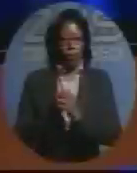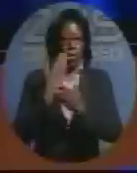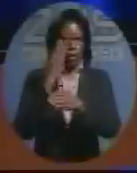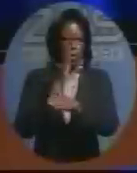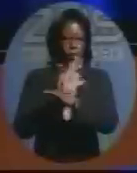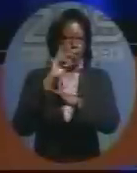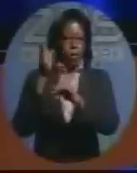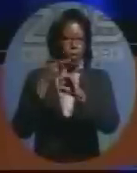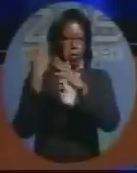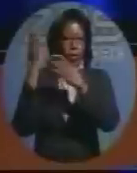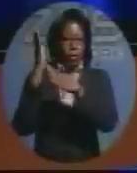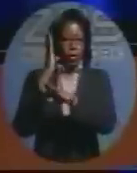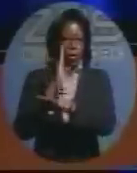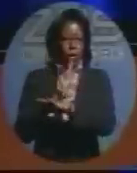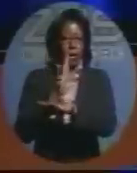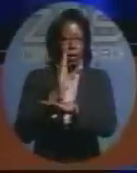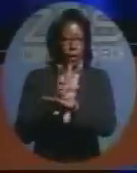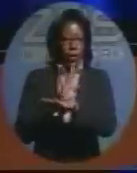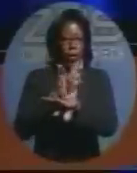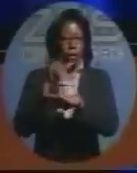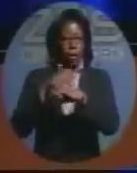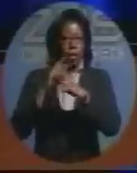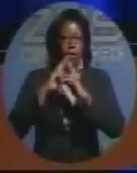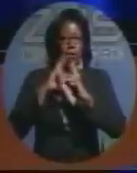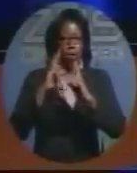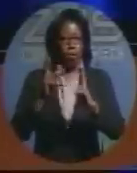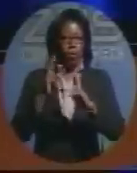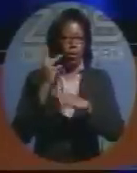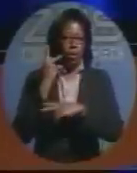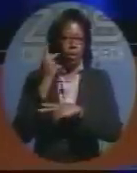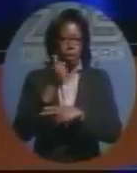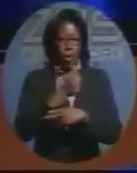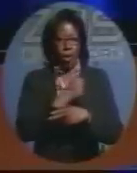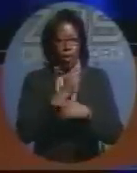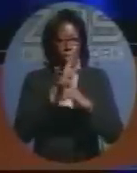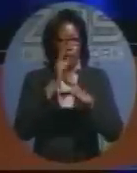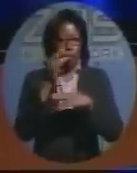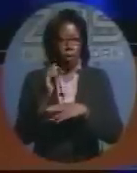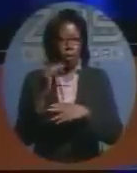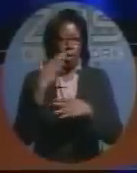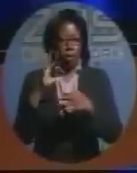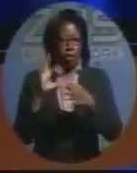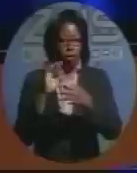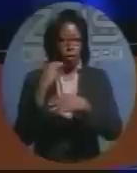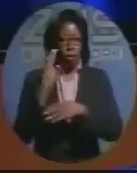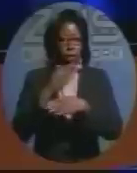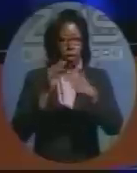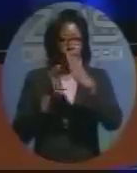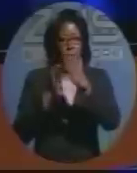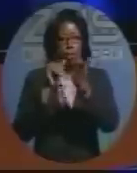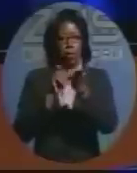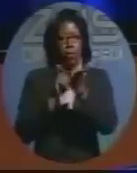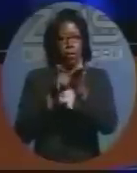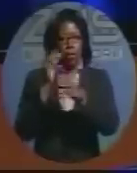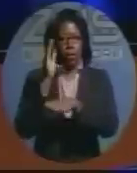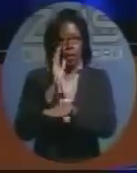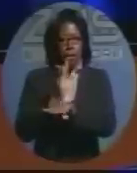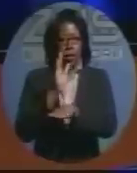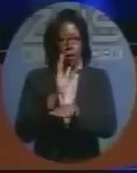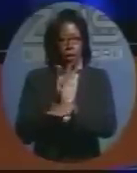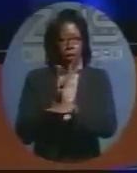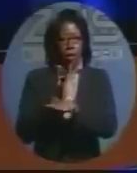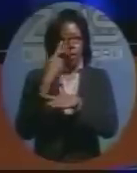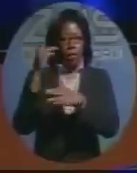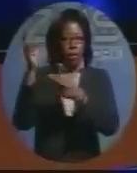Good evening and welcome to the Bahamas Tonight, the National Report. I'm Keishel Adderley. Thanks for joining us. Topping the news tonight, relief